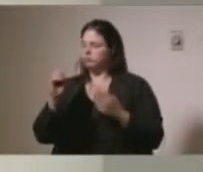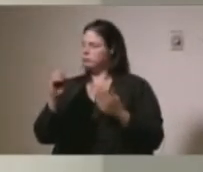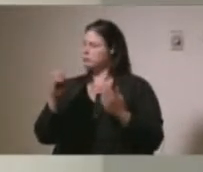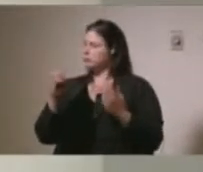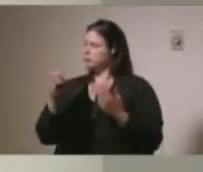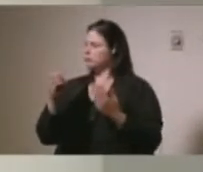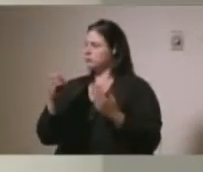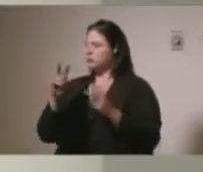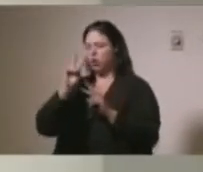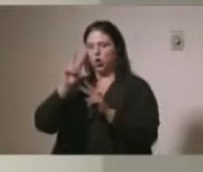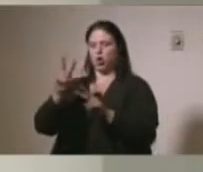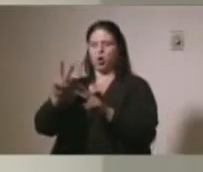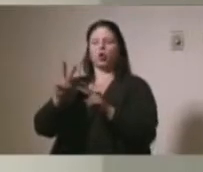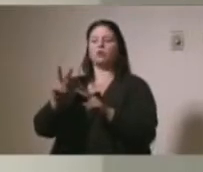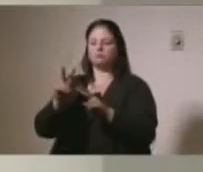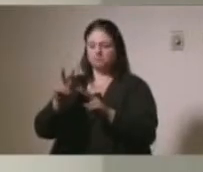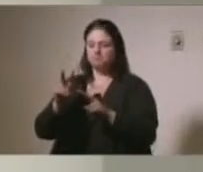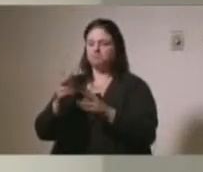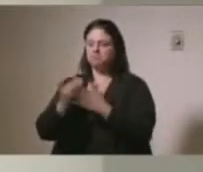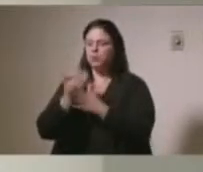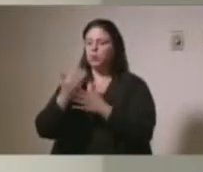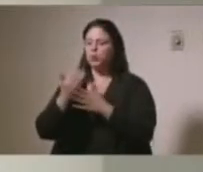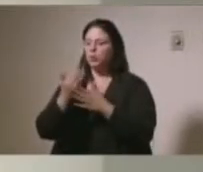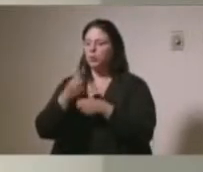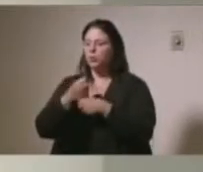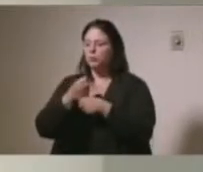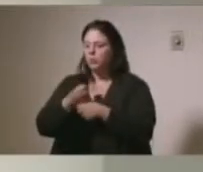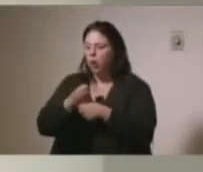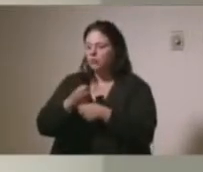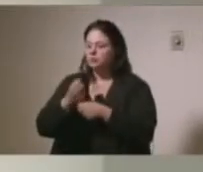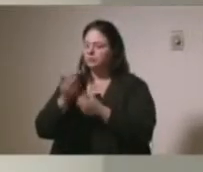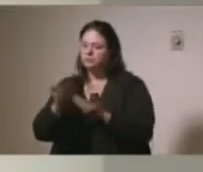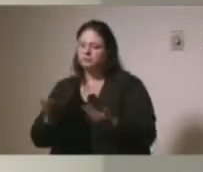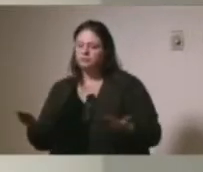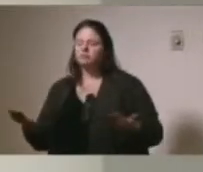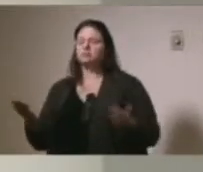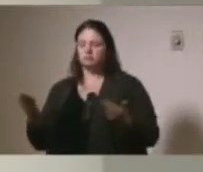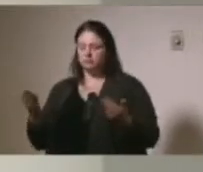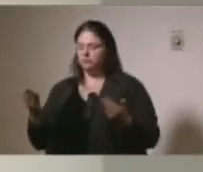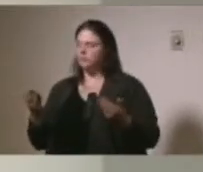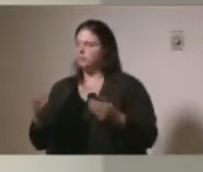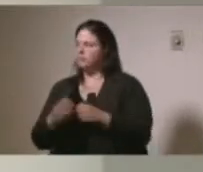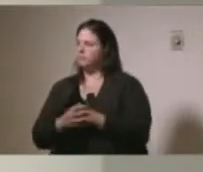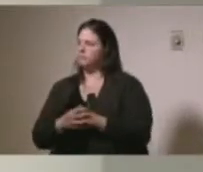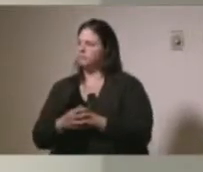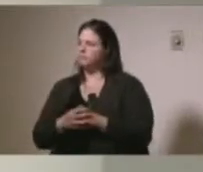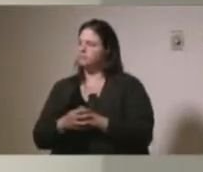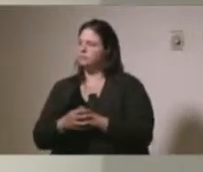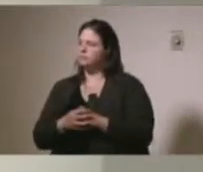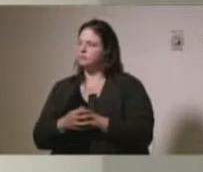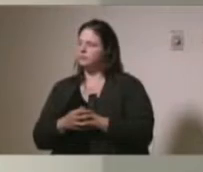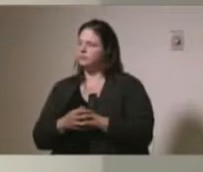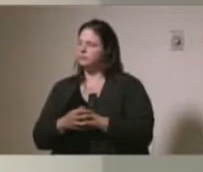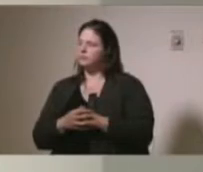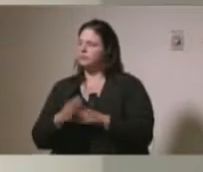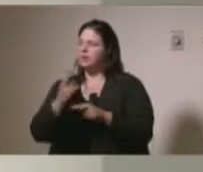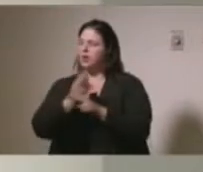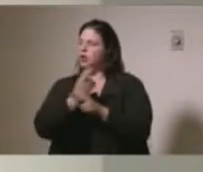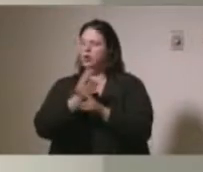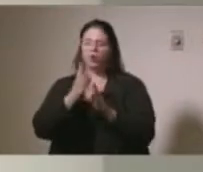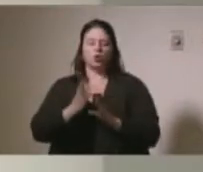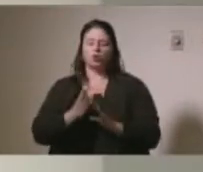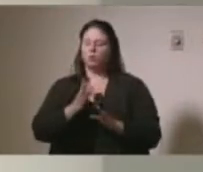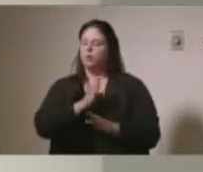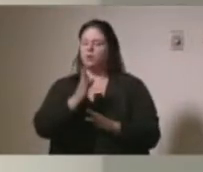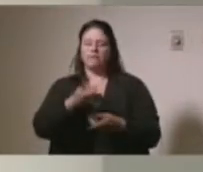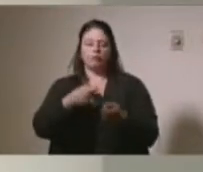increase in parcel volumes. The concern is that it will never replace the lost revenue